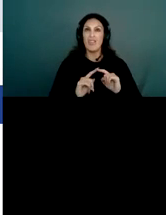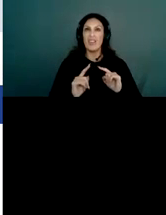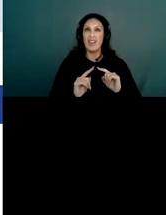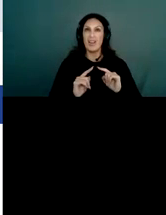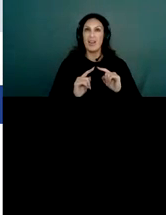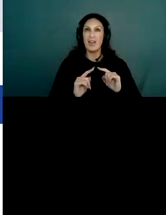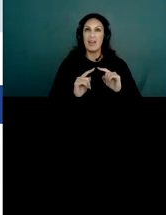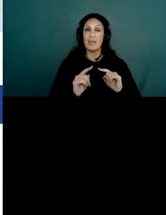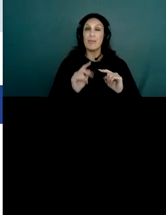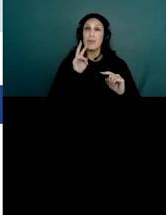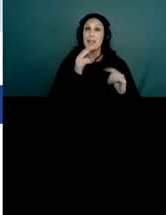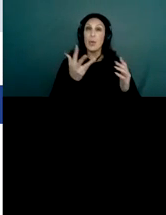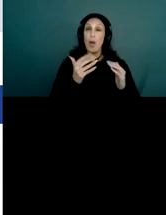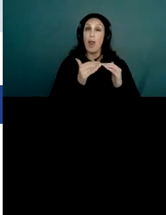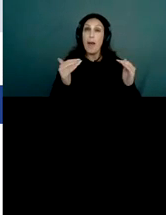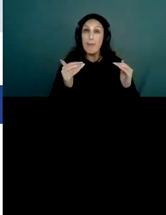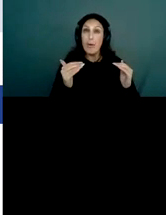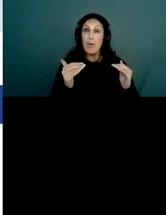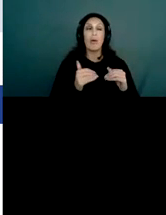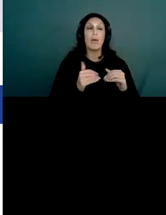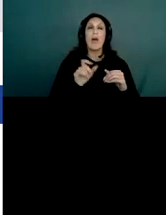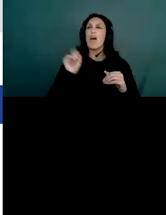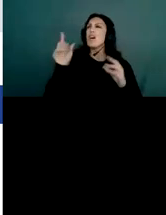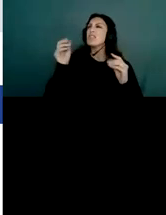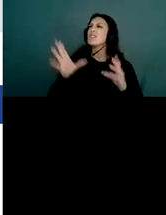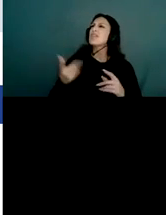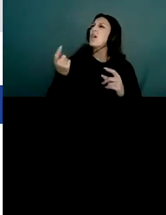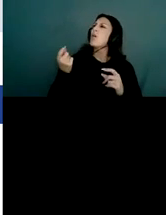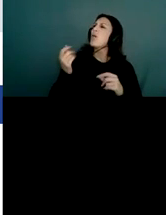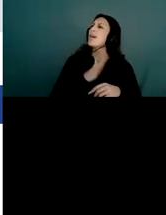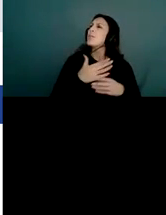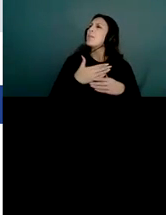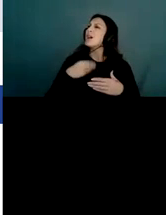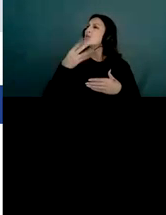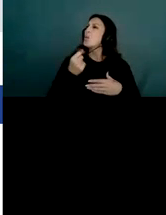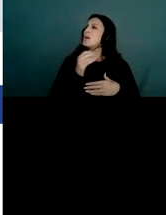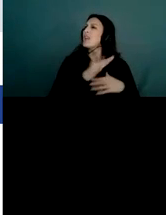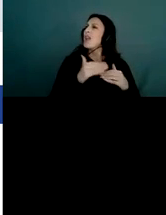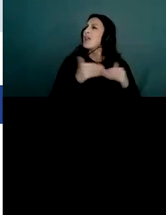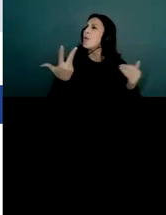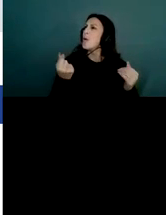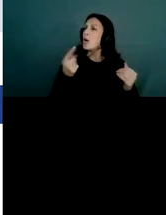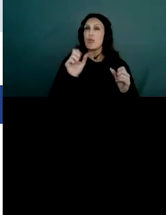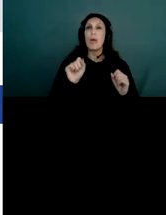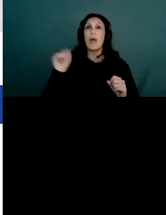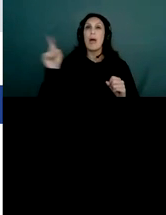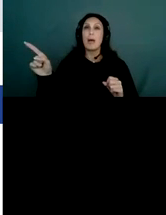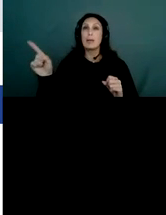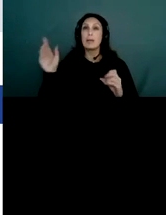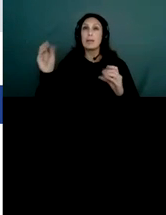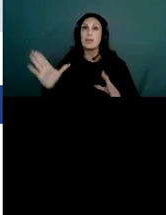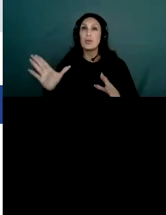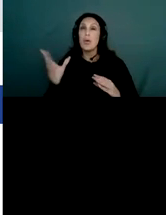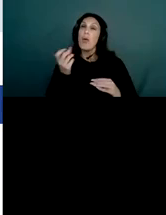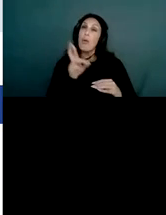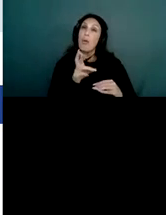what level they are on, or when you're looking at your student's screen as they're working through, you can find their level. But you would just go